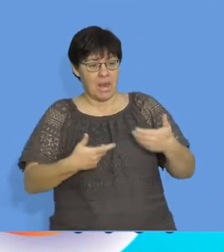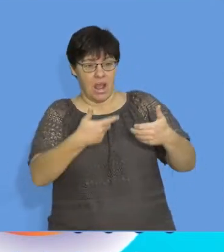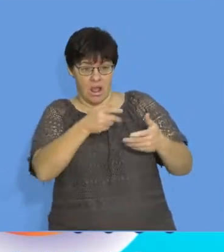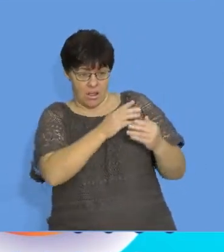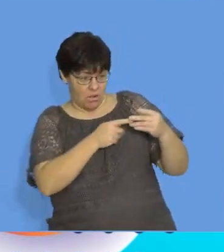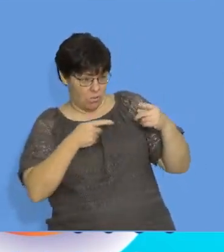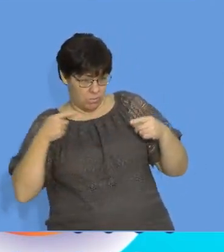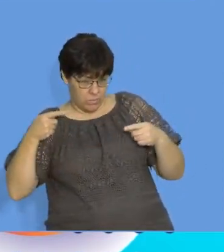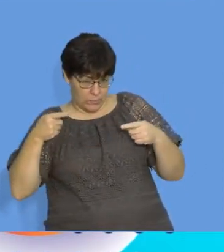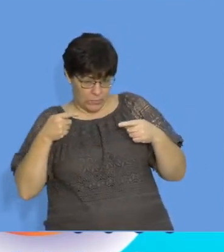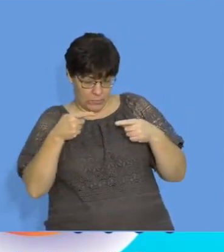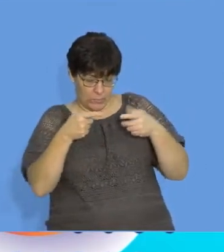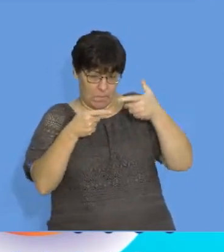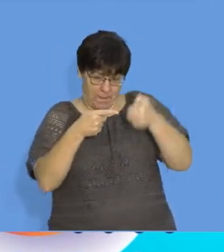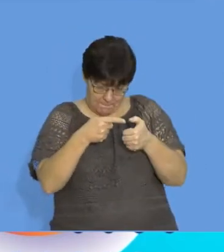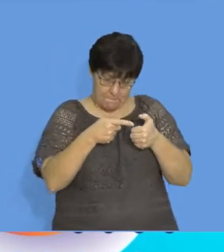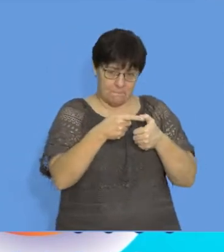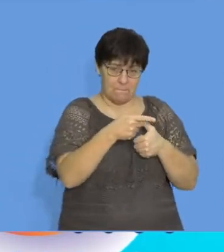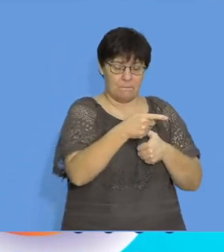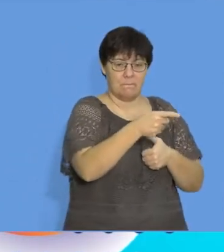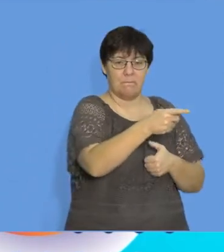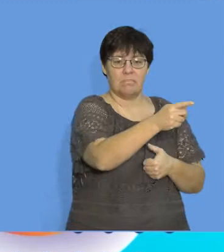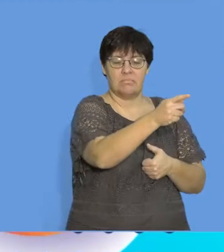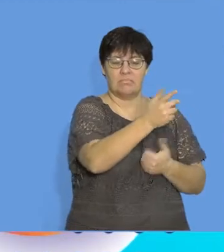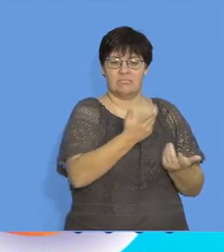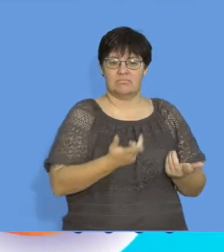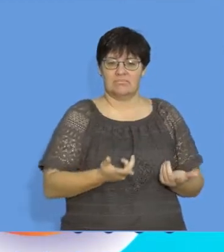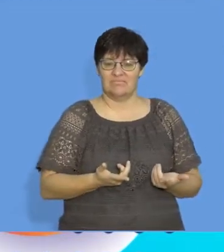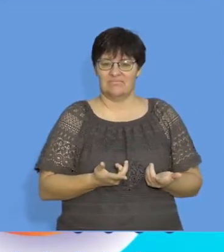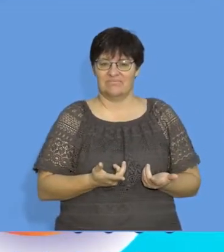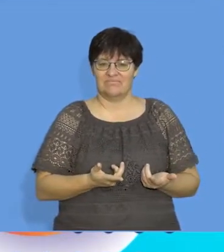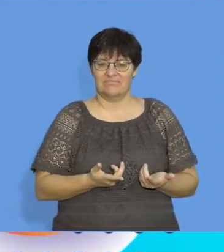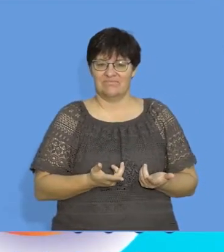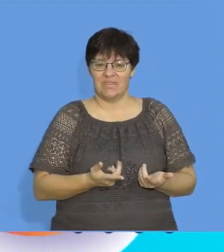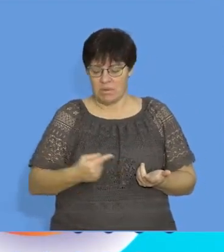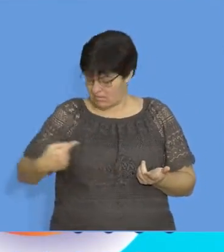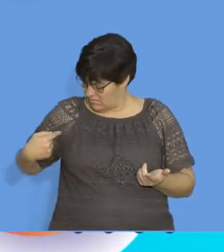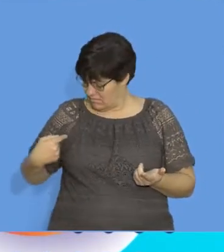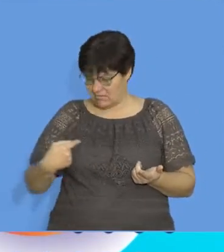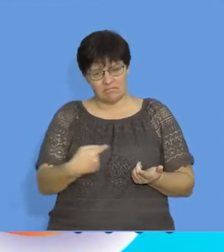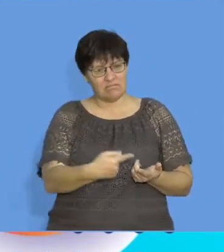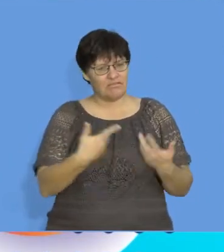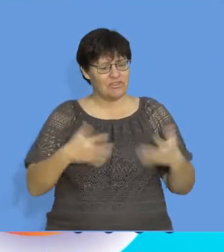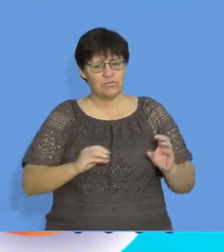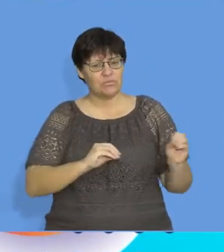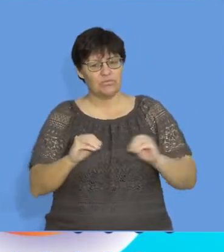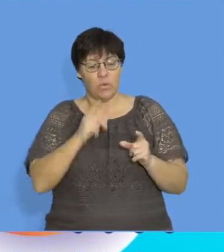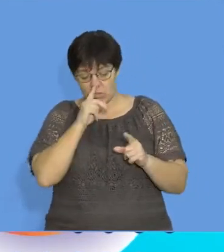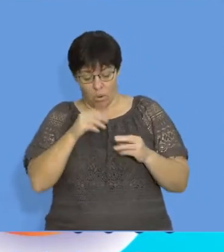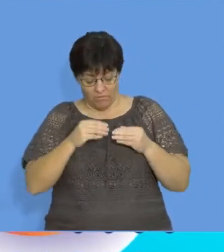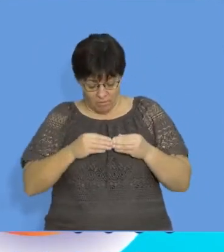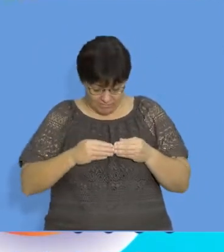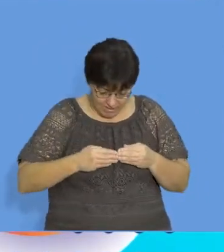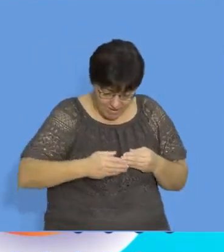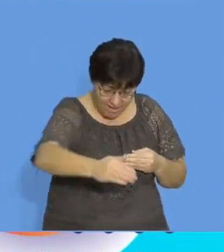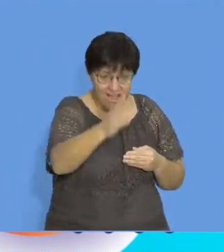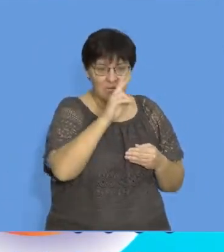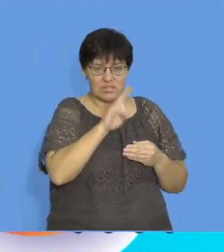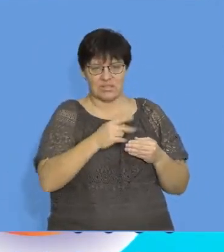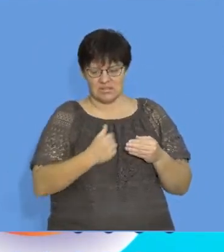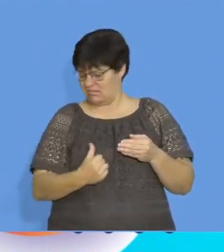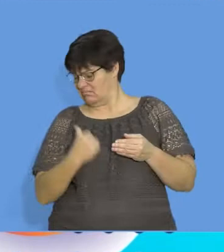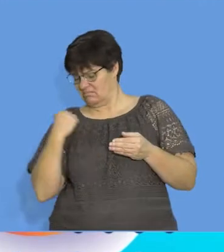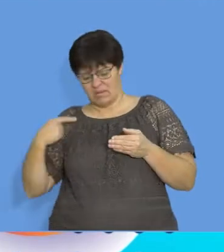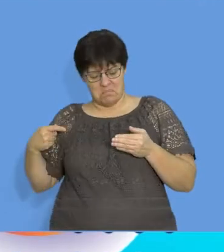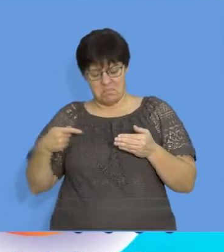So he was already moving, then he passed a point, we started the stopwatch, and we saw what happened after that. I don't really care